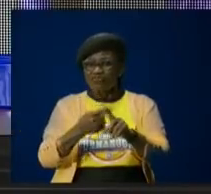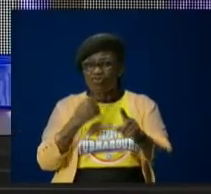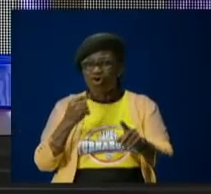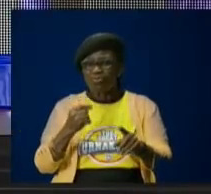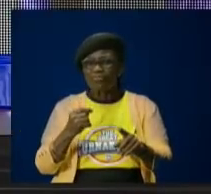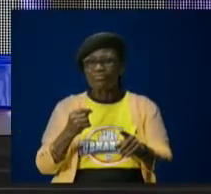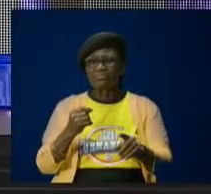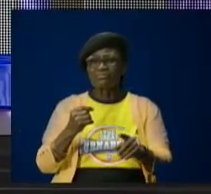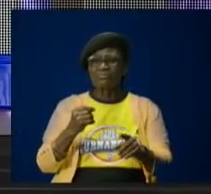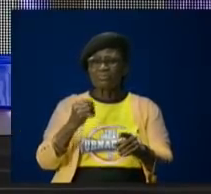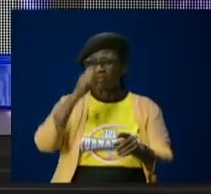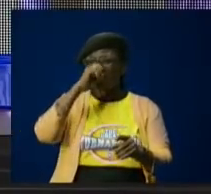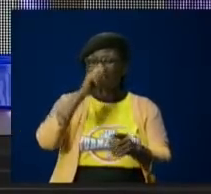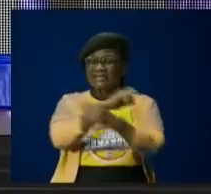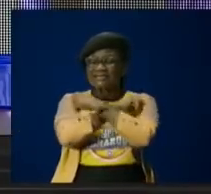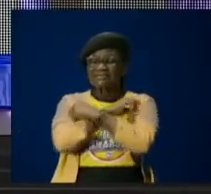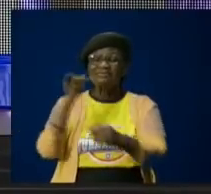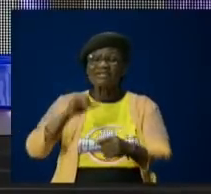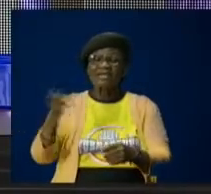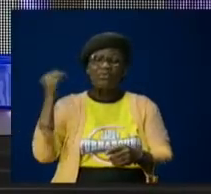way to the promised land.